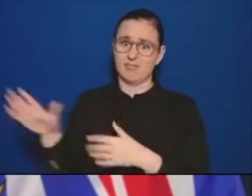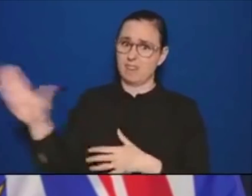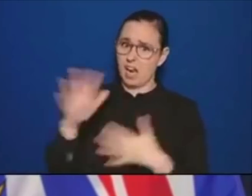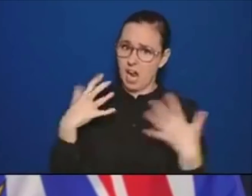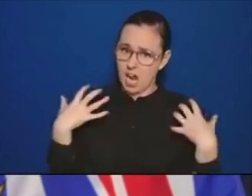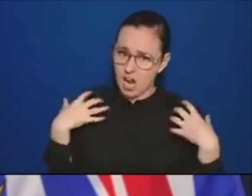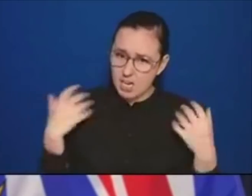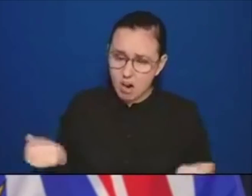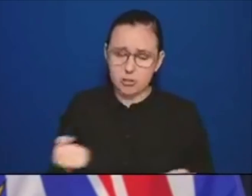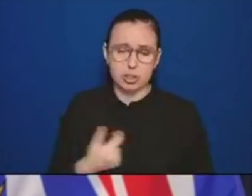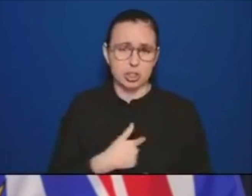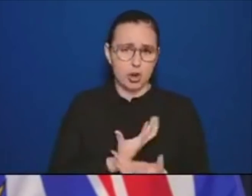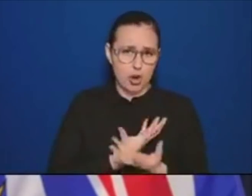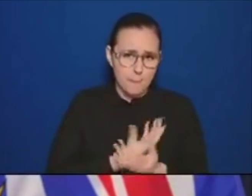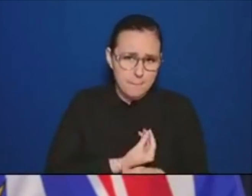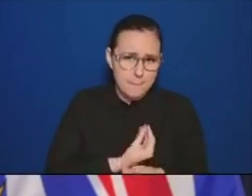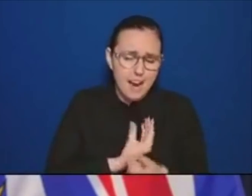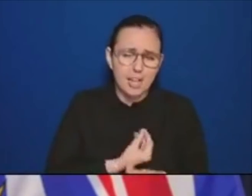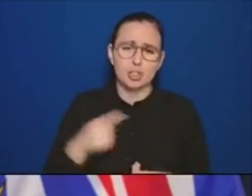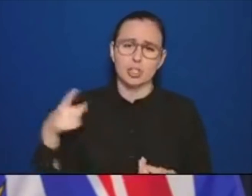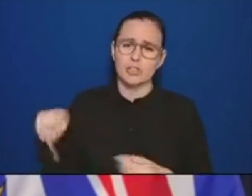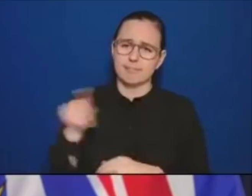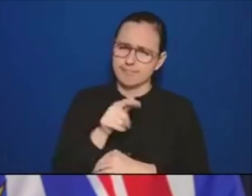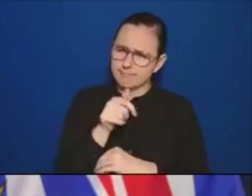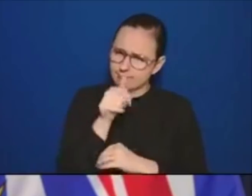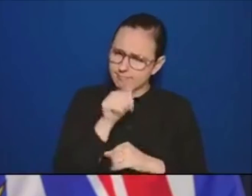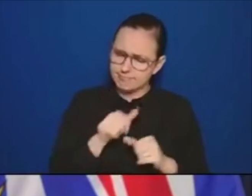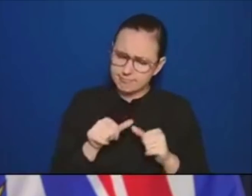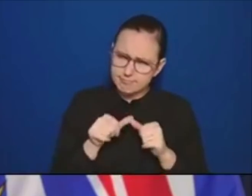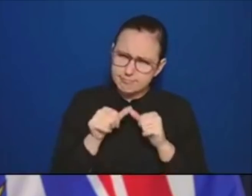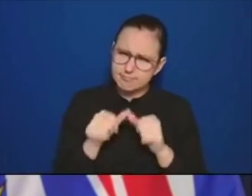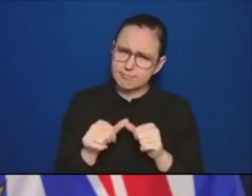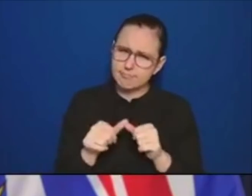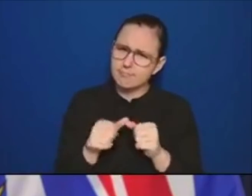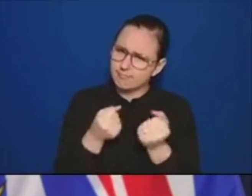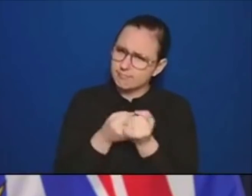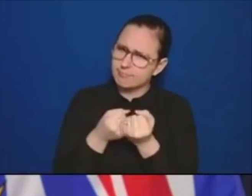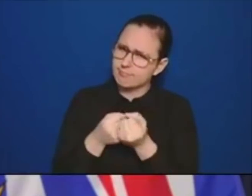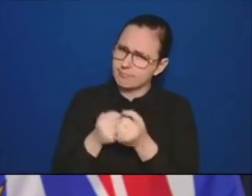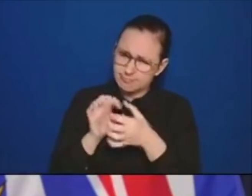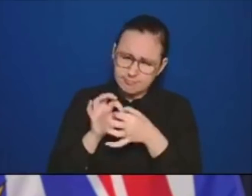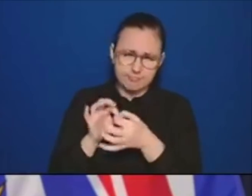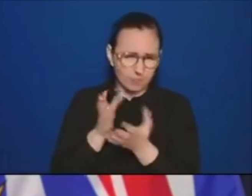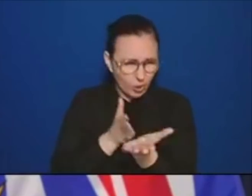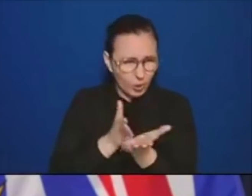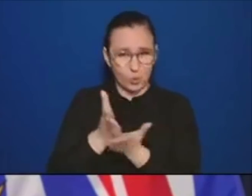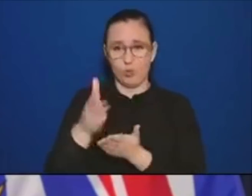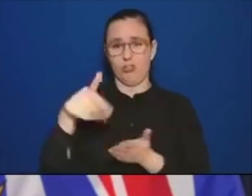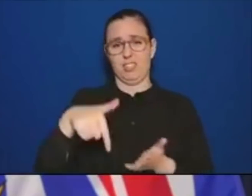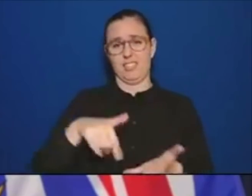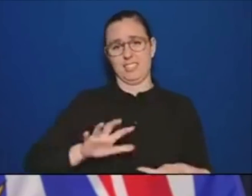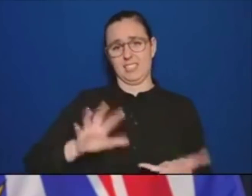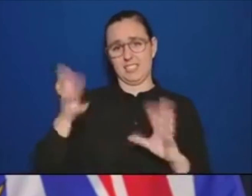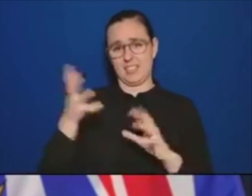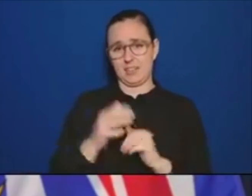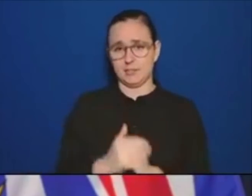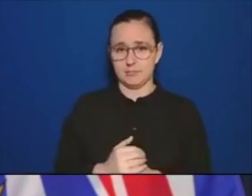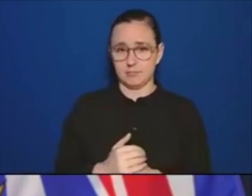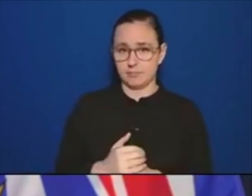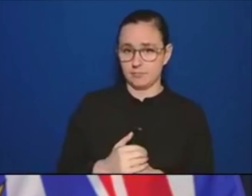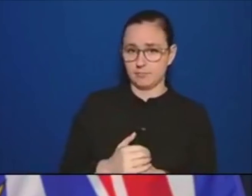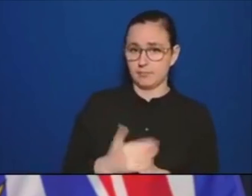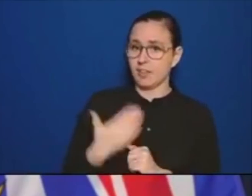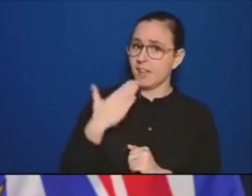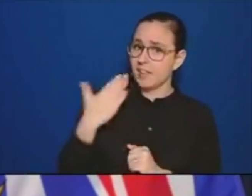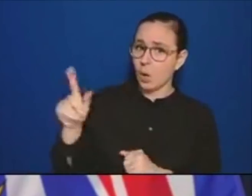as we all work together to get through this crisis. I'd also like to thank the First Nation Emergency Services Society, the First